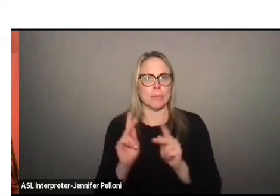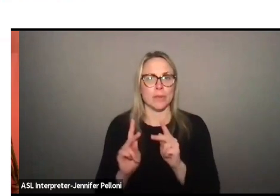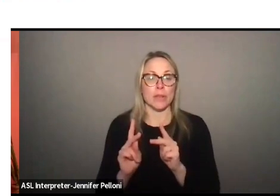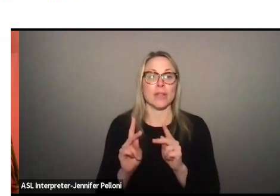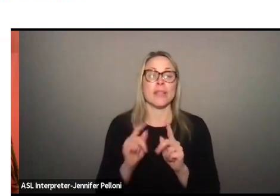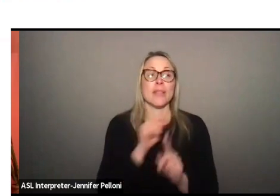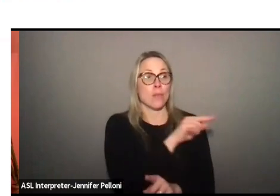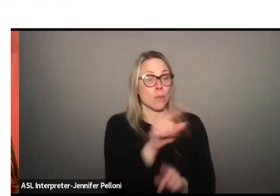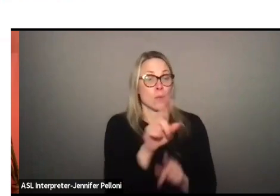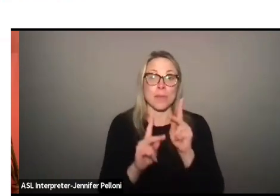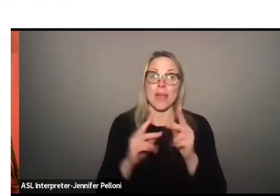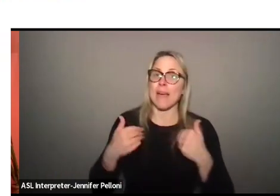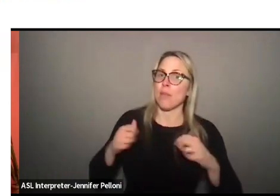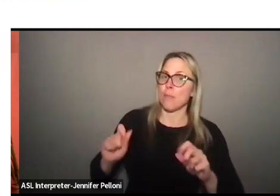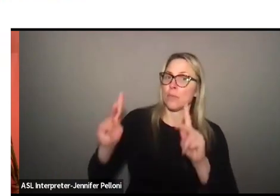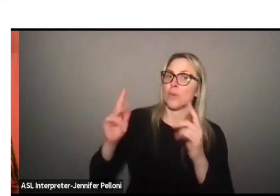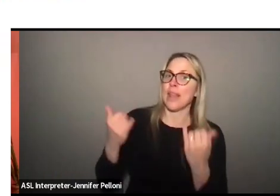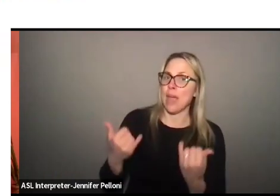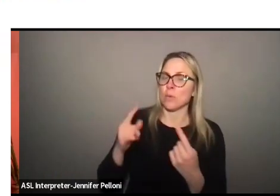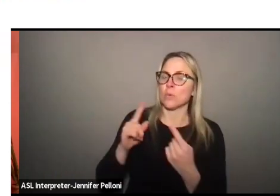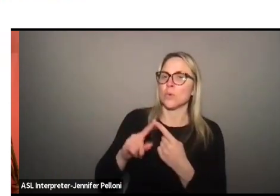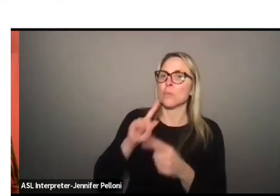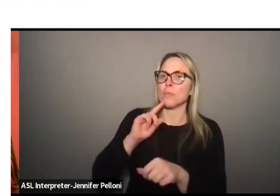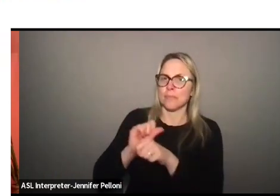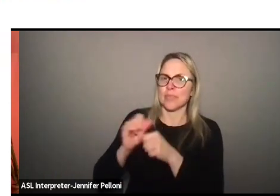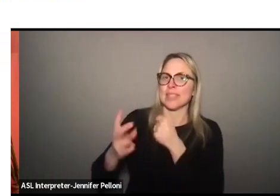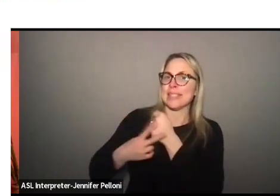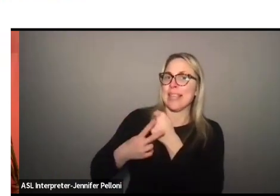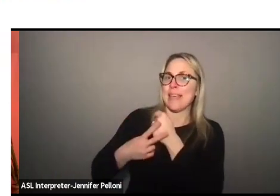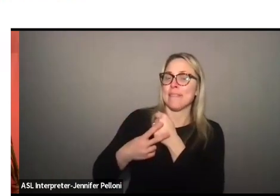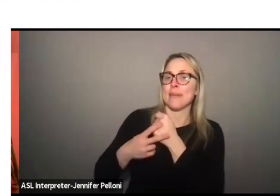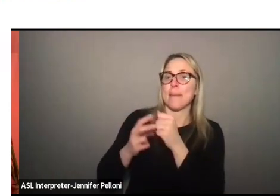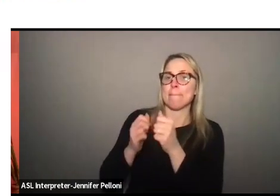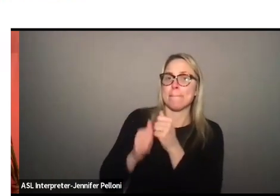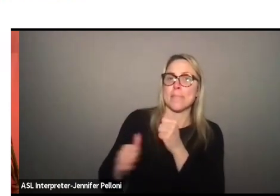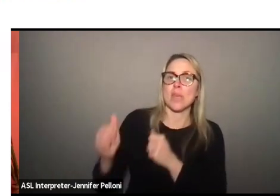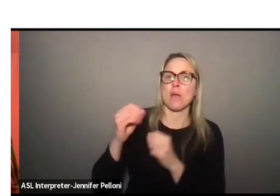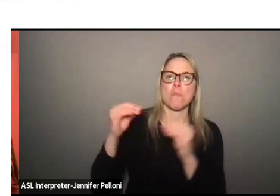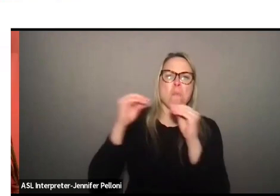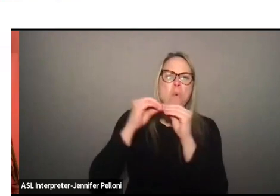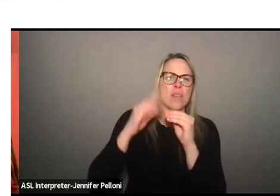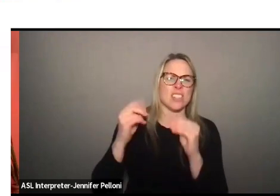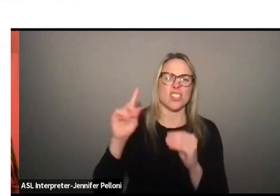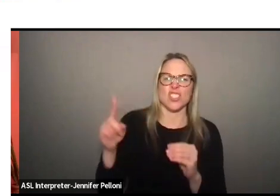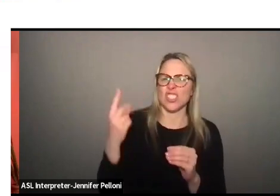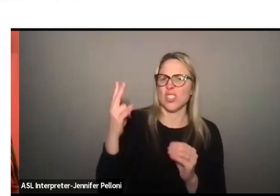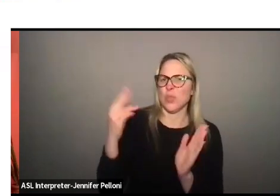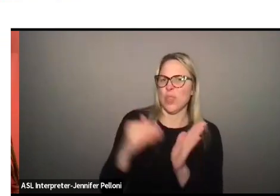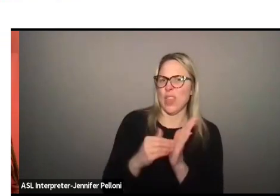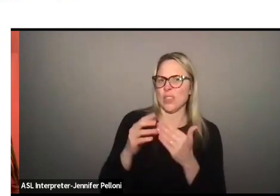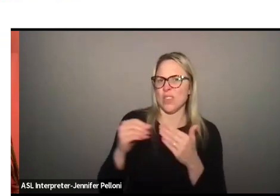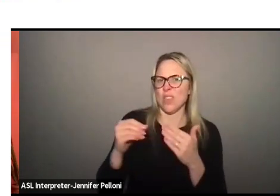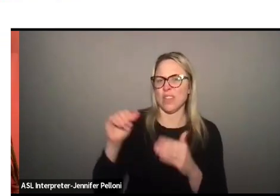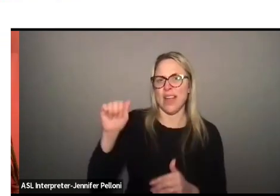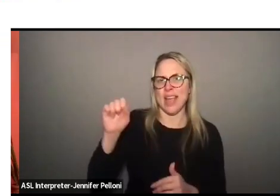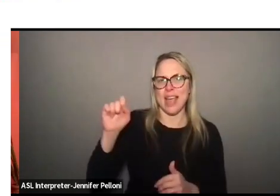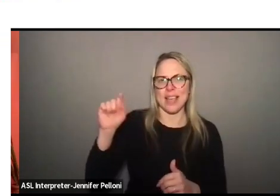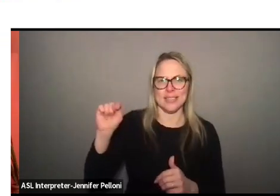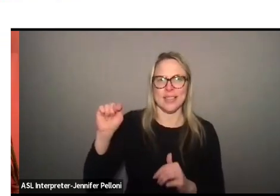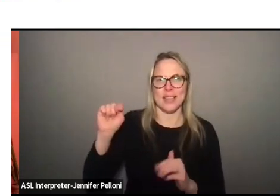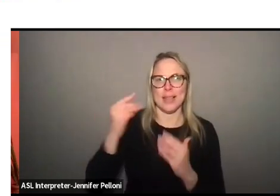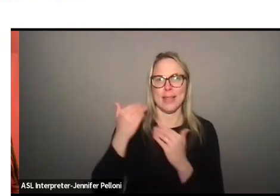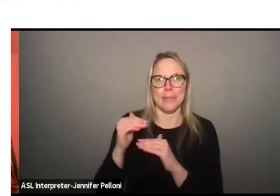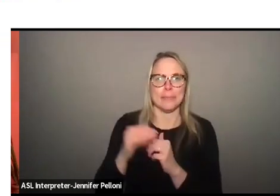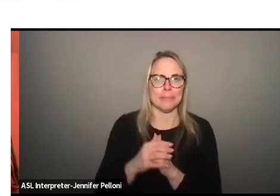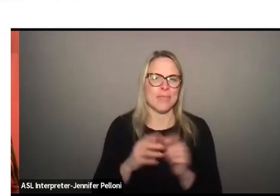them the opportunity to be able to save beyond that $2,000 asset limit that Yolanda was talking